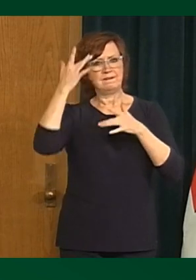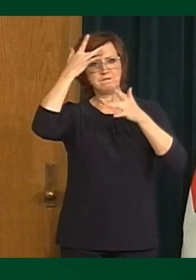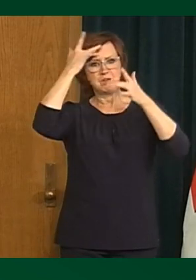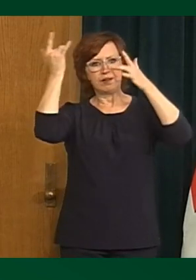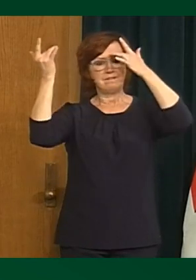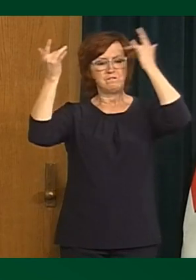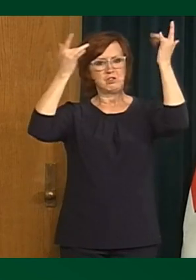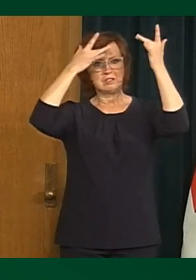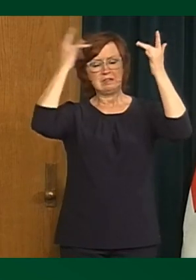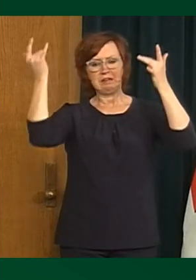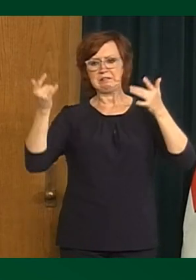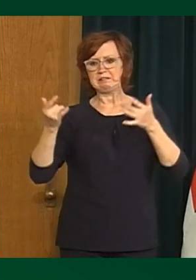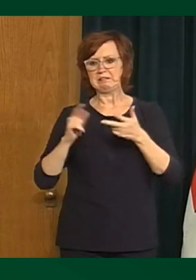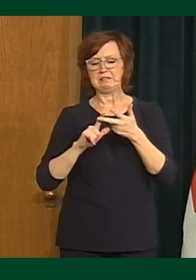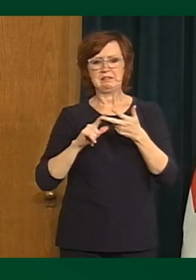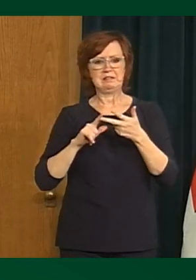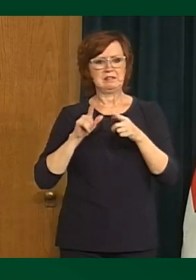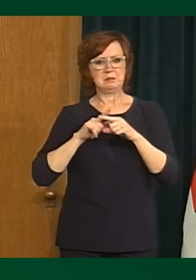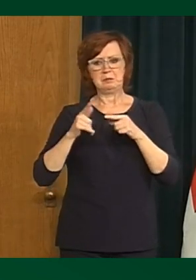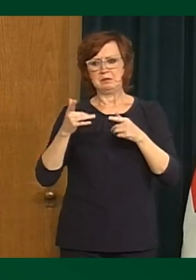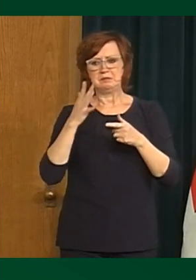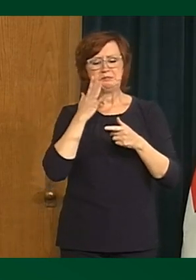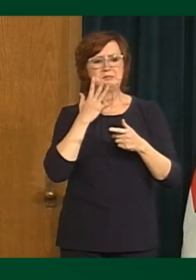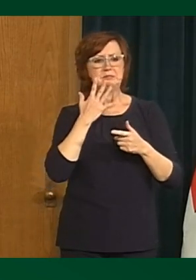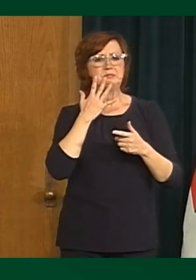others. But we are hearing from our